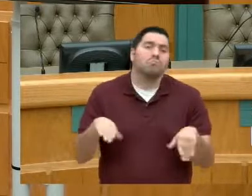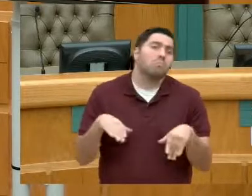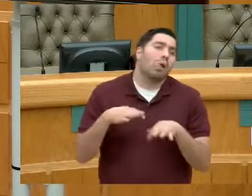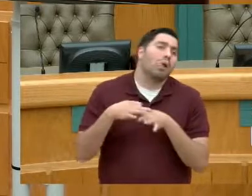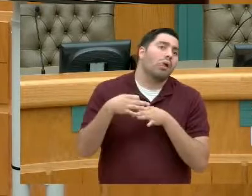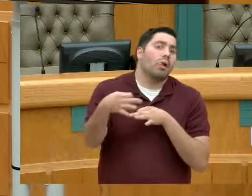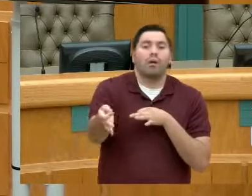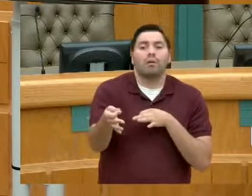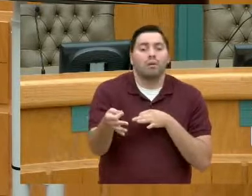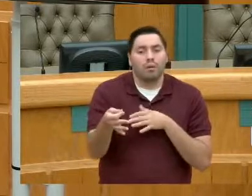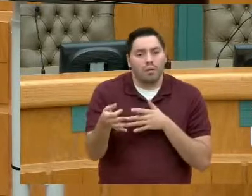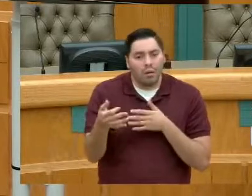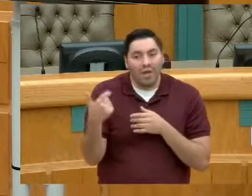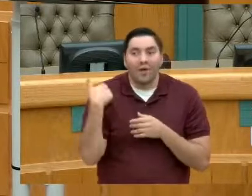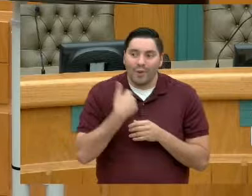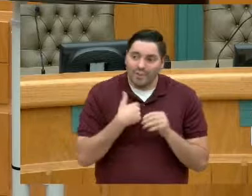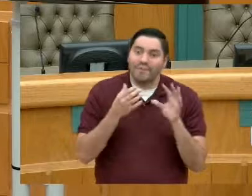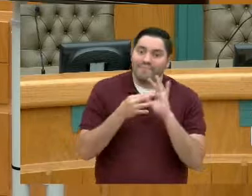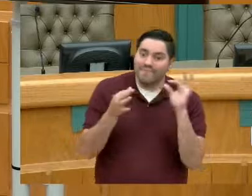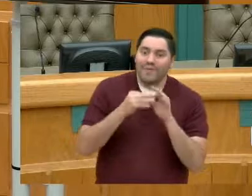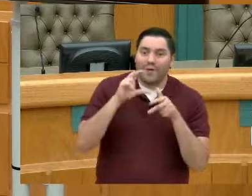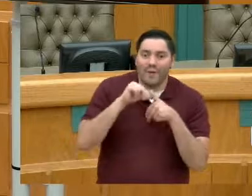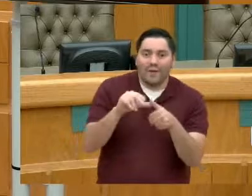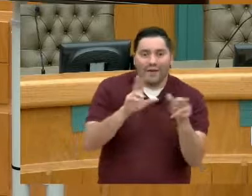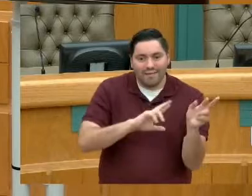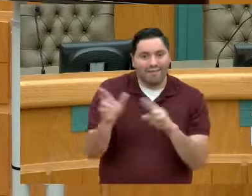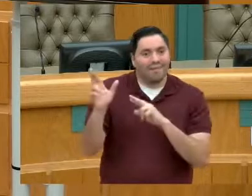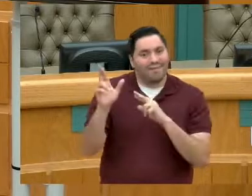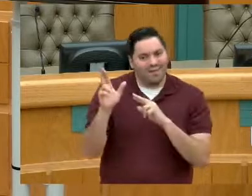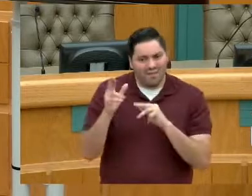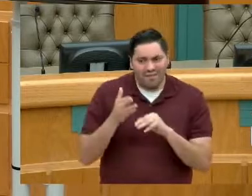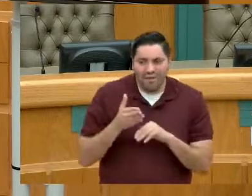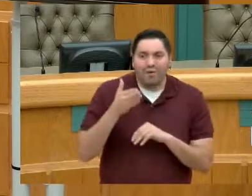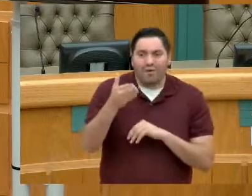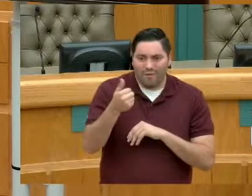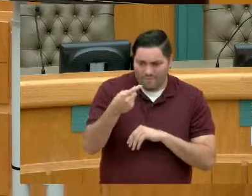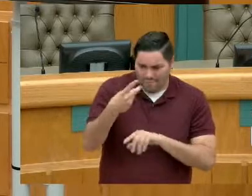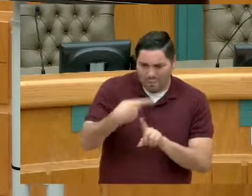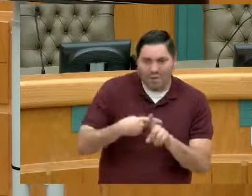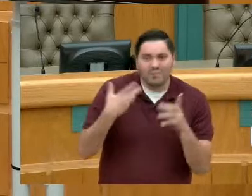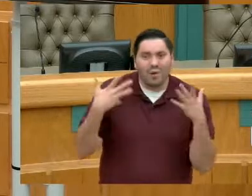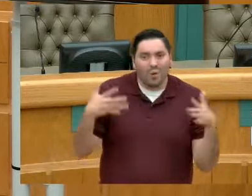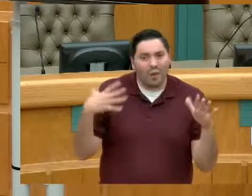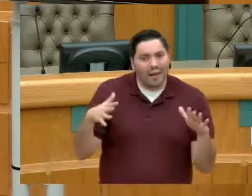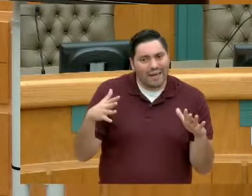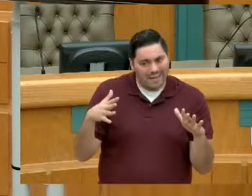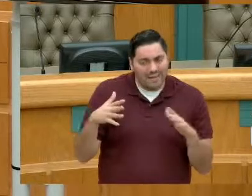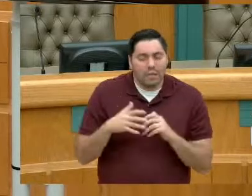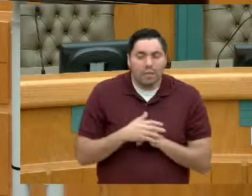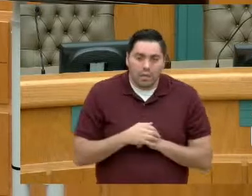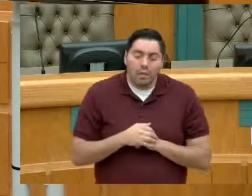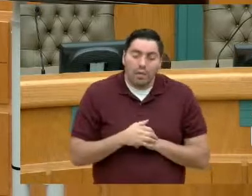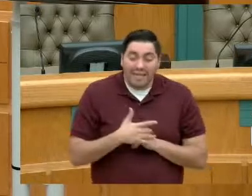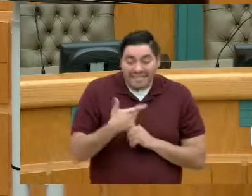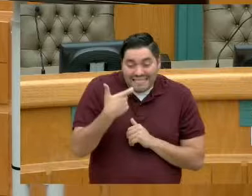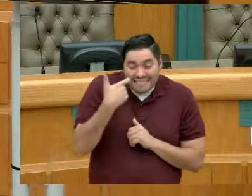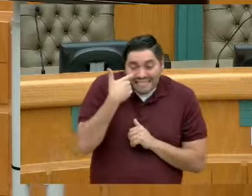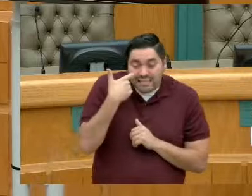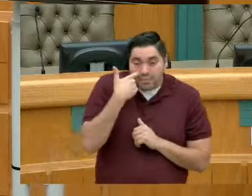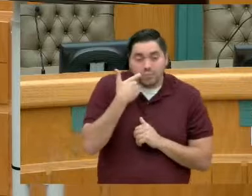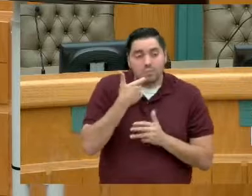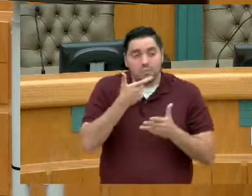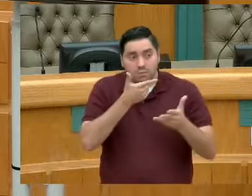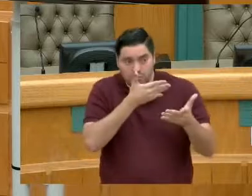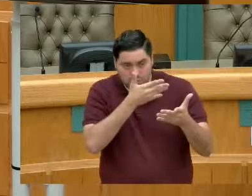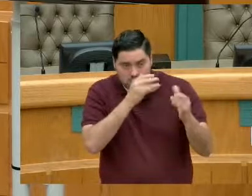We've been sort of talking hurricane preparedness now for over a few months, and I've been pivoting recently in interviews to